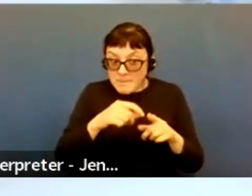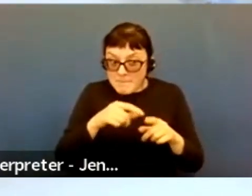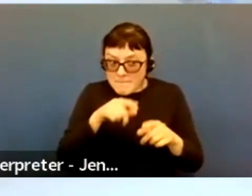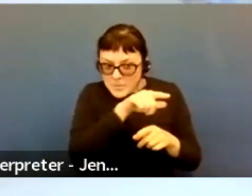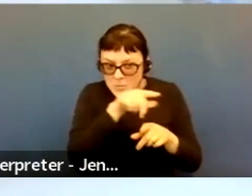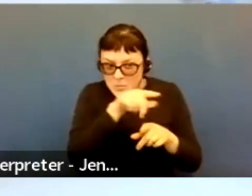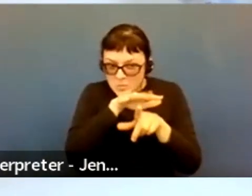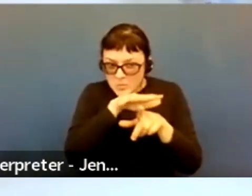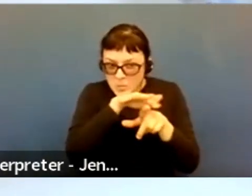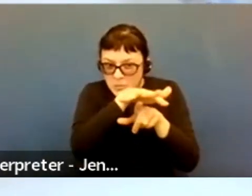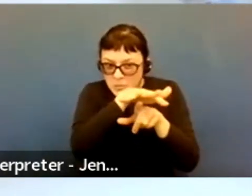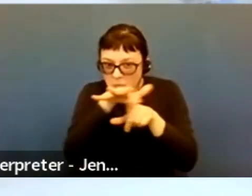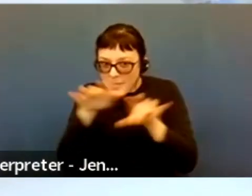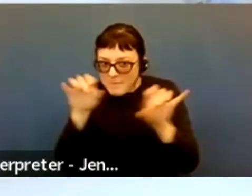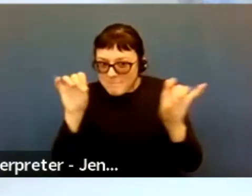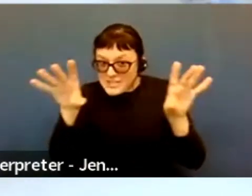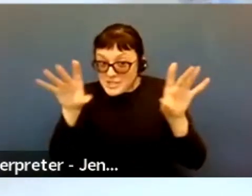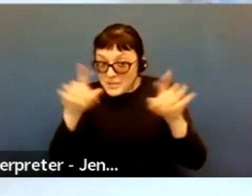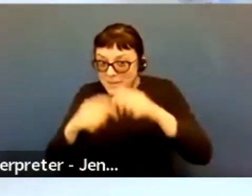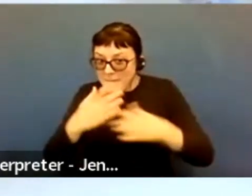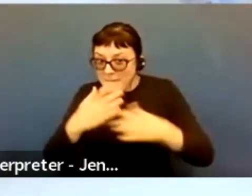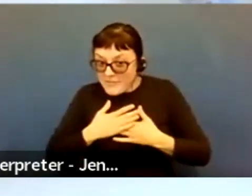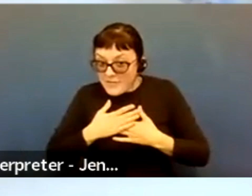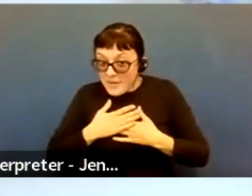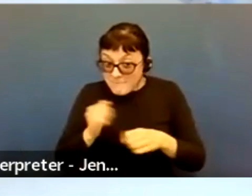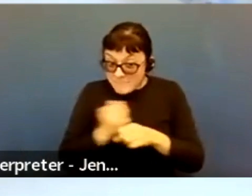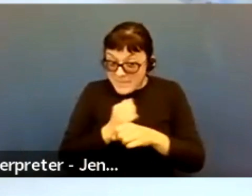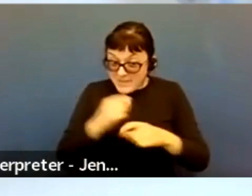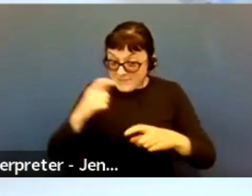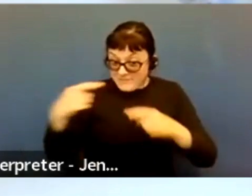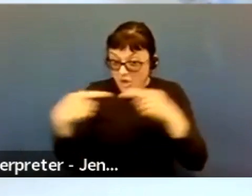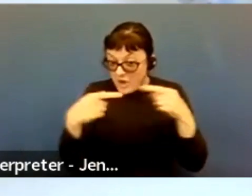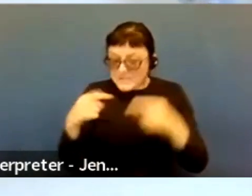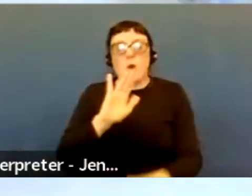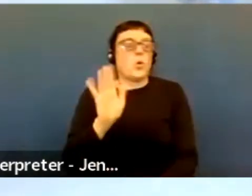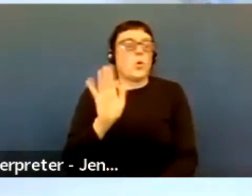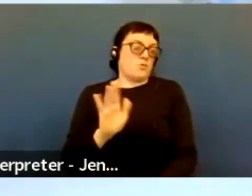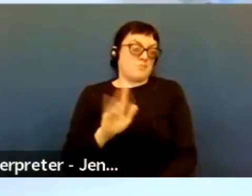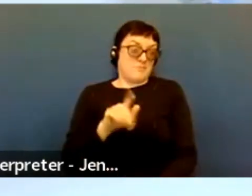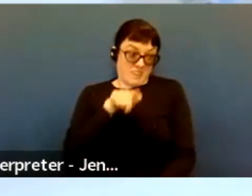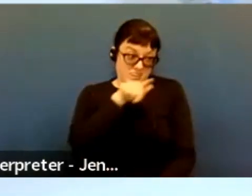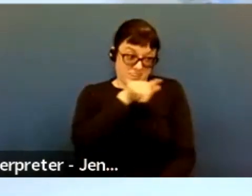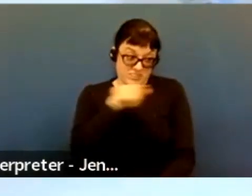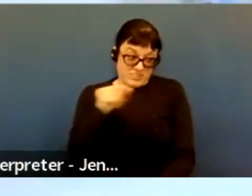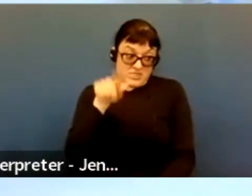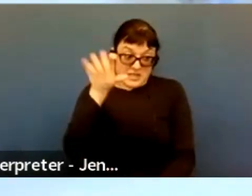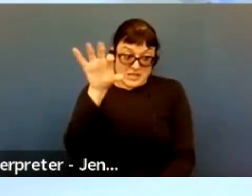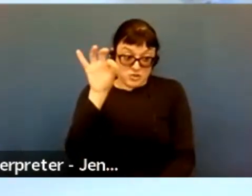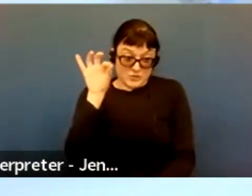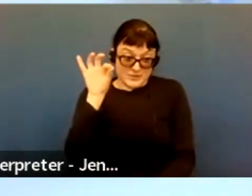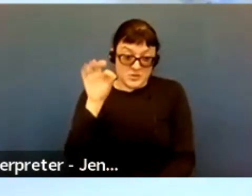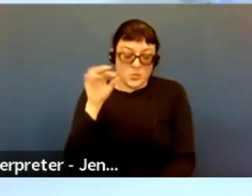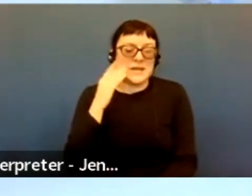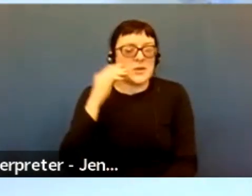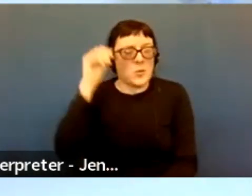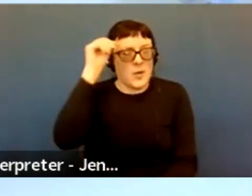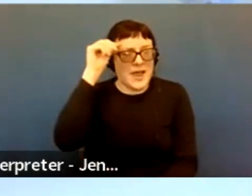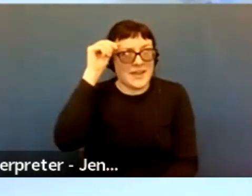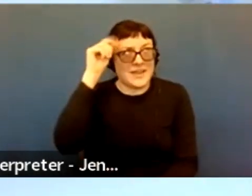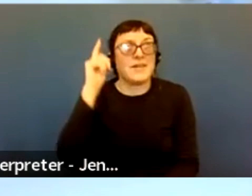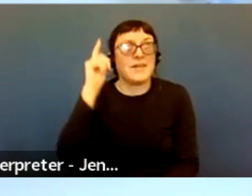make them fight each other. That's something they choose to do. And again, once you're aware of that, you can start